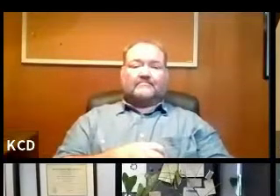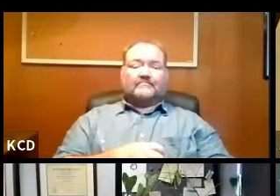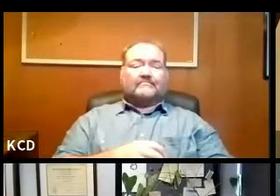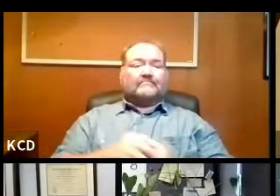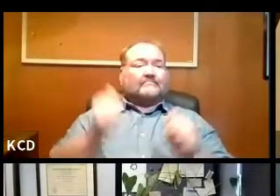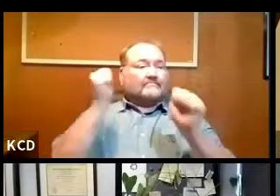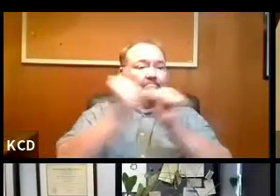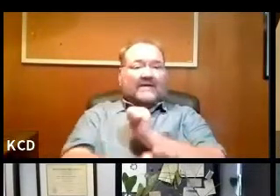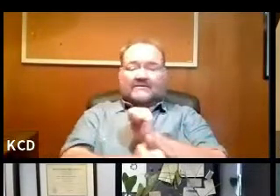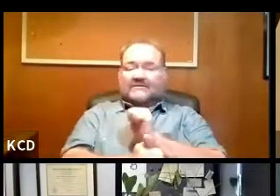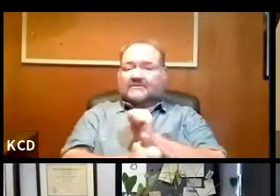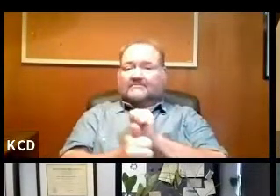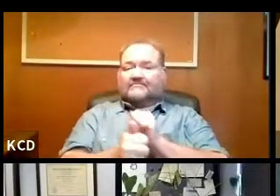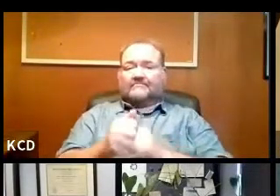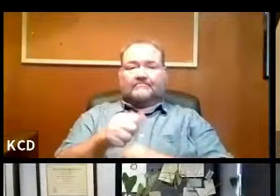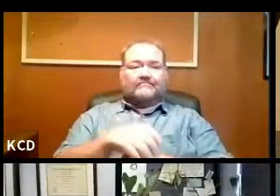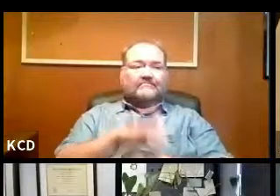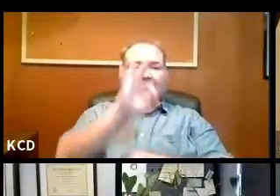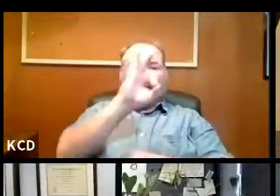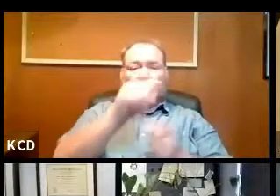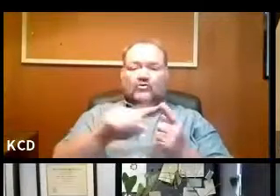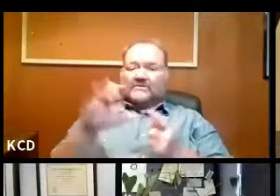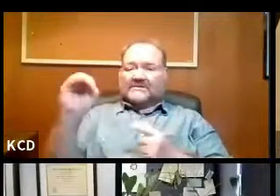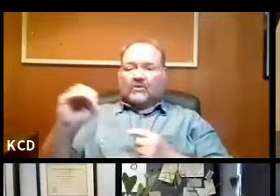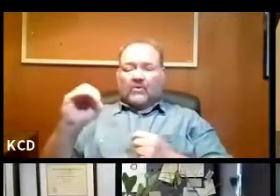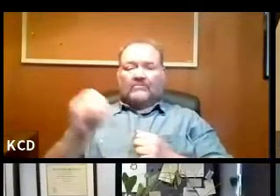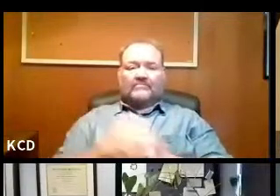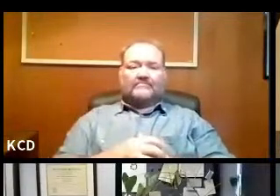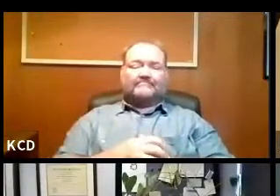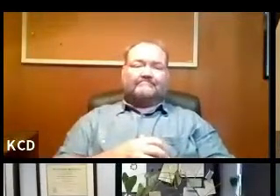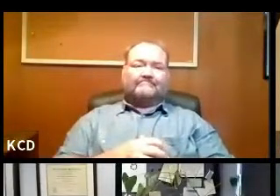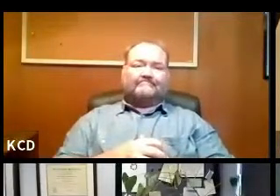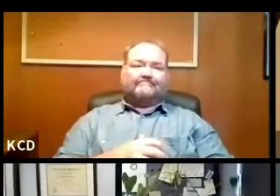passed unanimously. Thank you. 9-0.